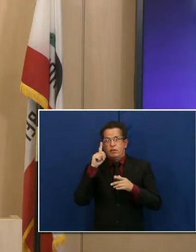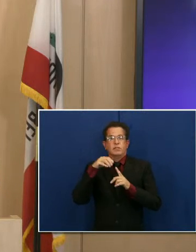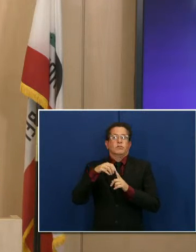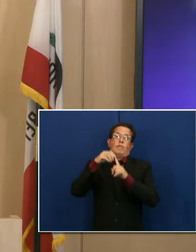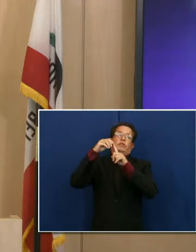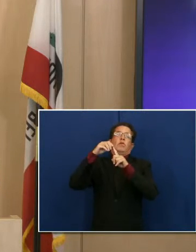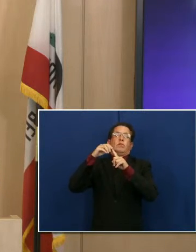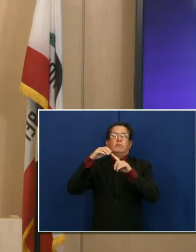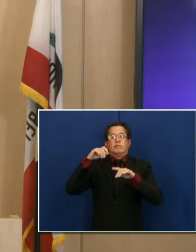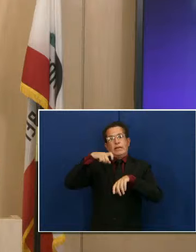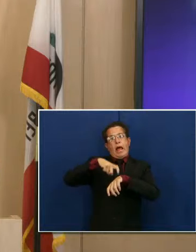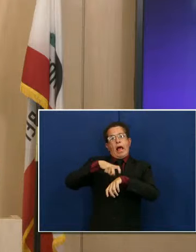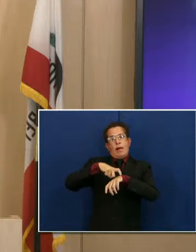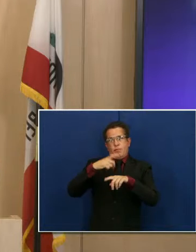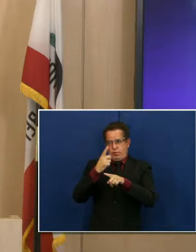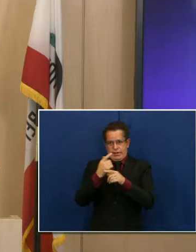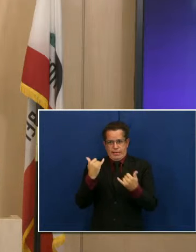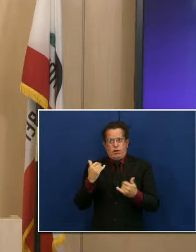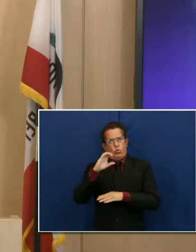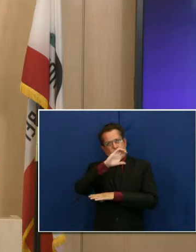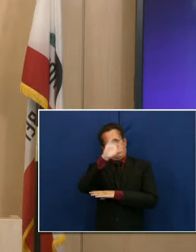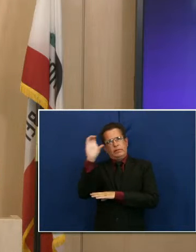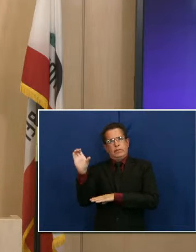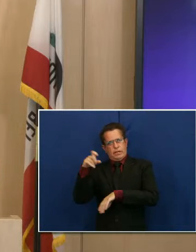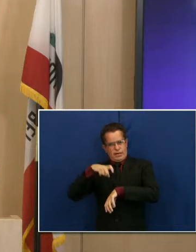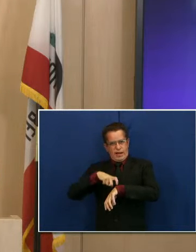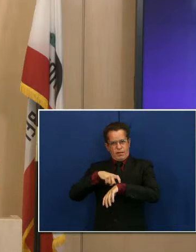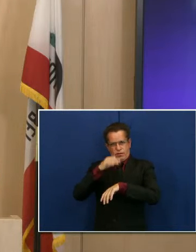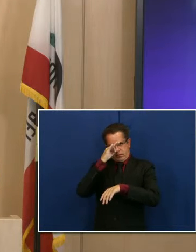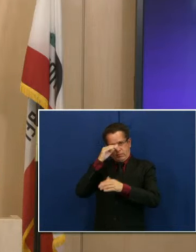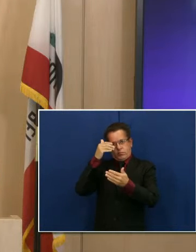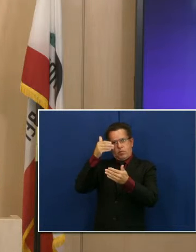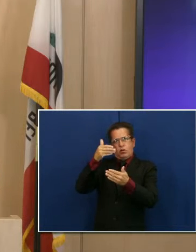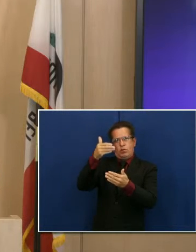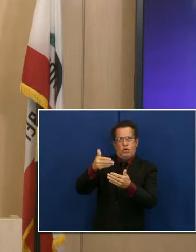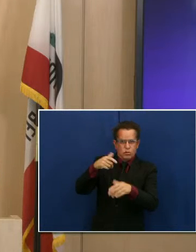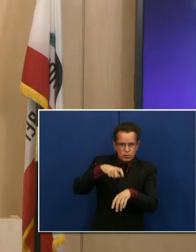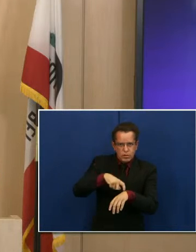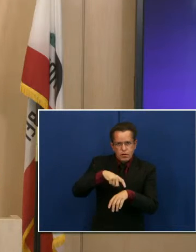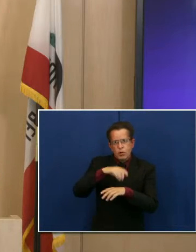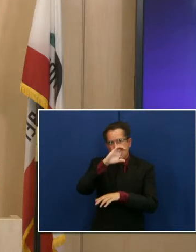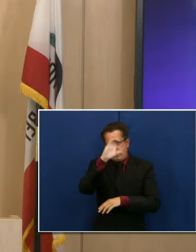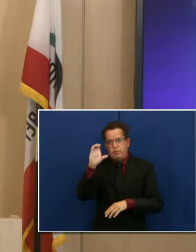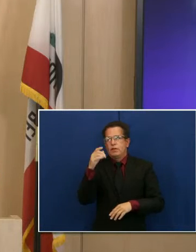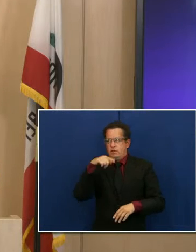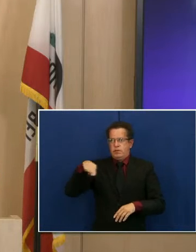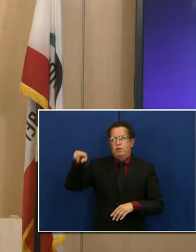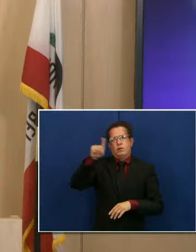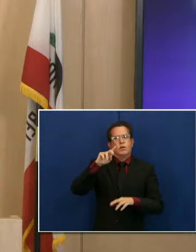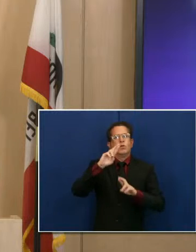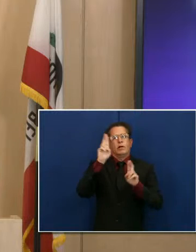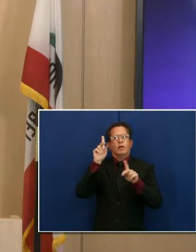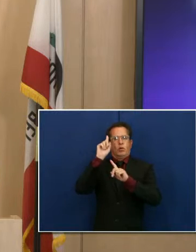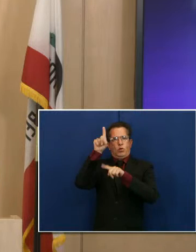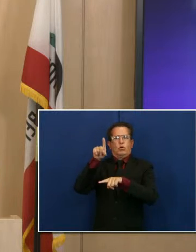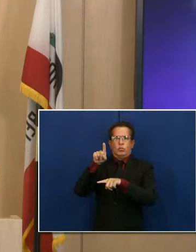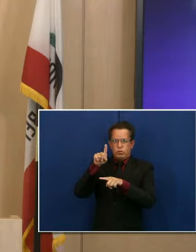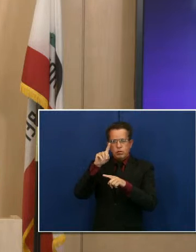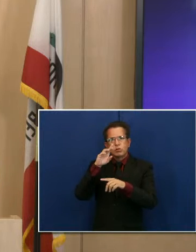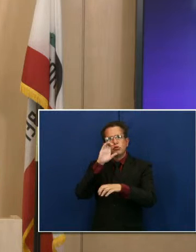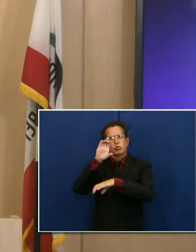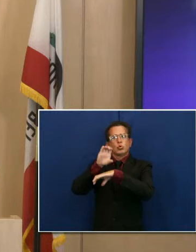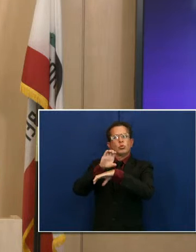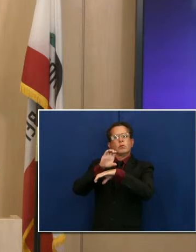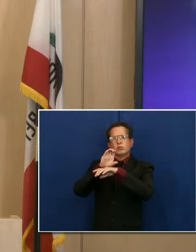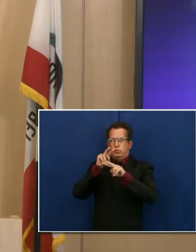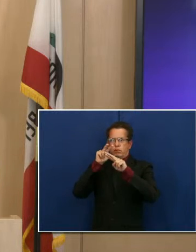times. Christmas is Friday, and it's a time for many of us to celebrate their faith and gather with family